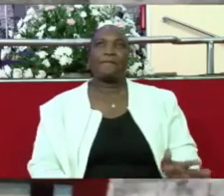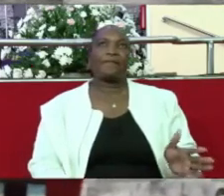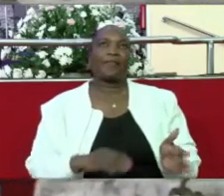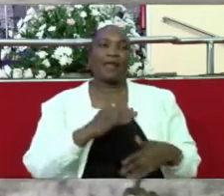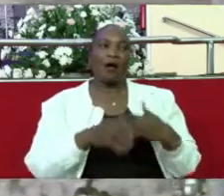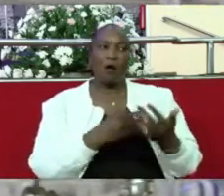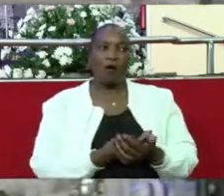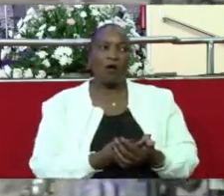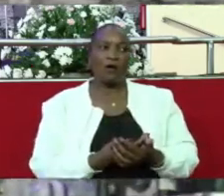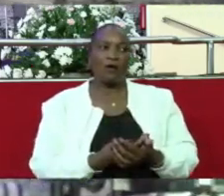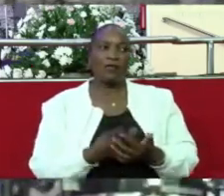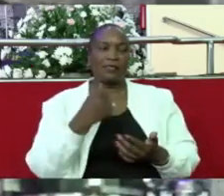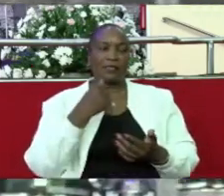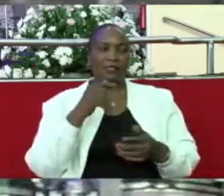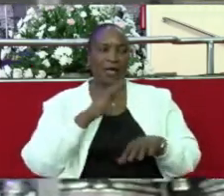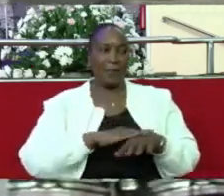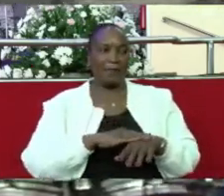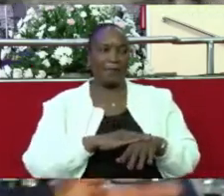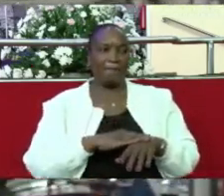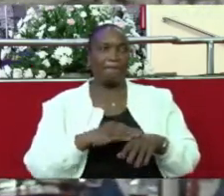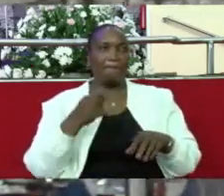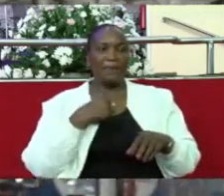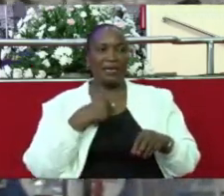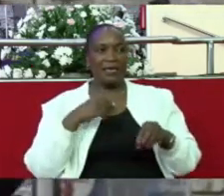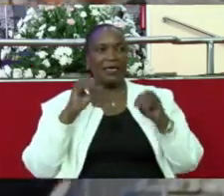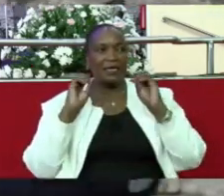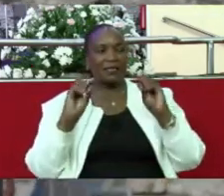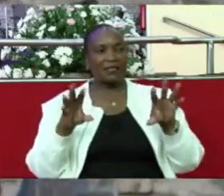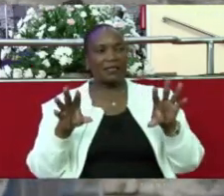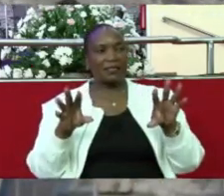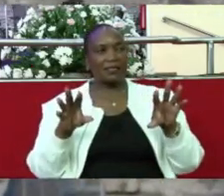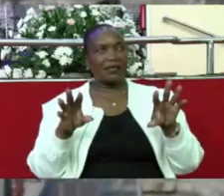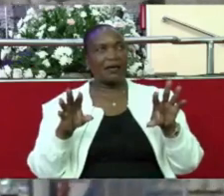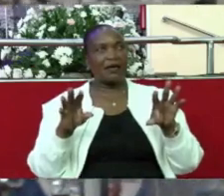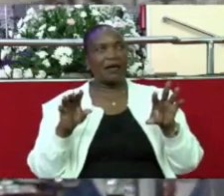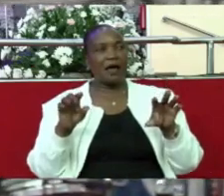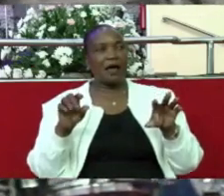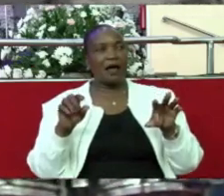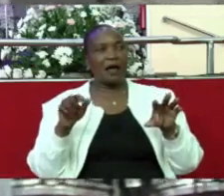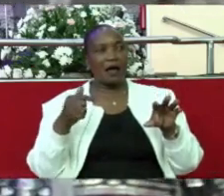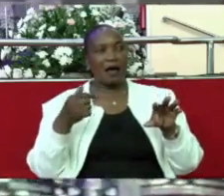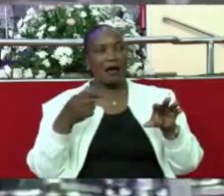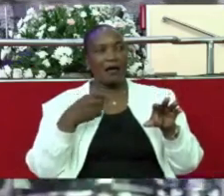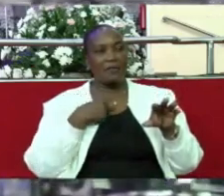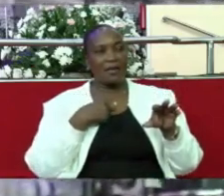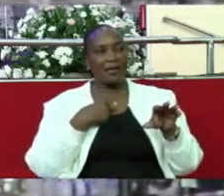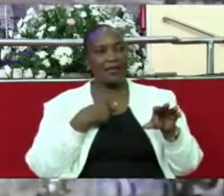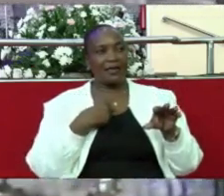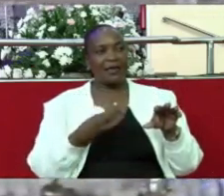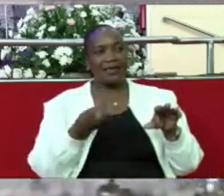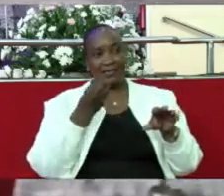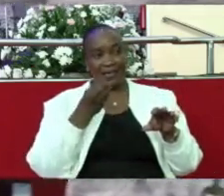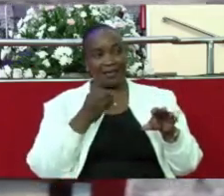take tea. And at the end of the day, towards 7 in the evening, we would not do any